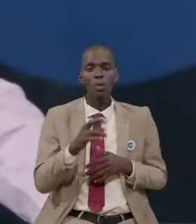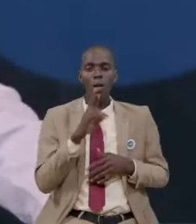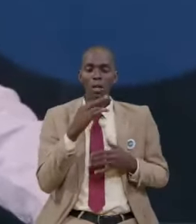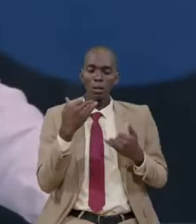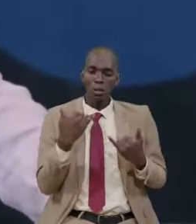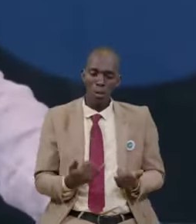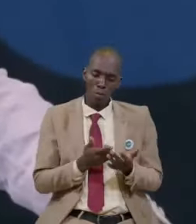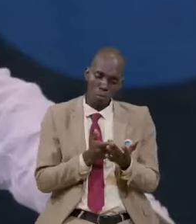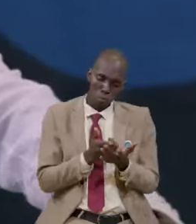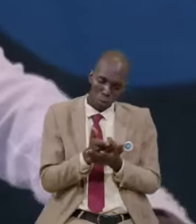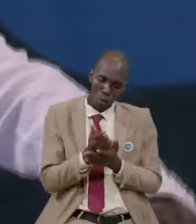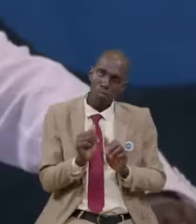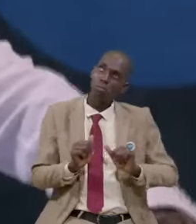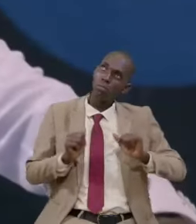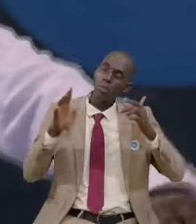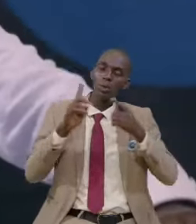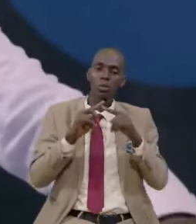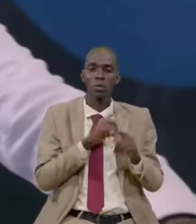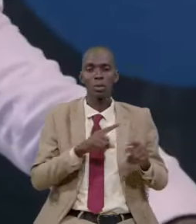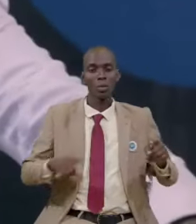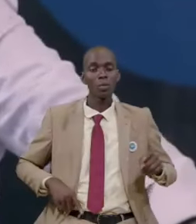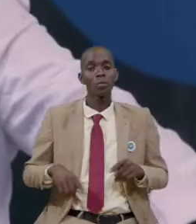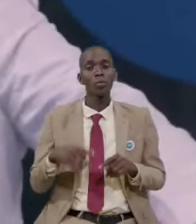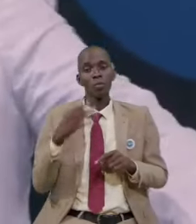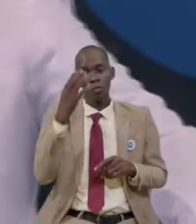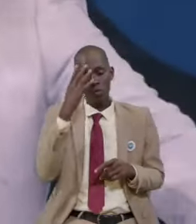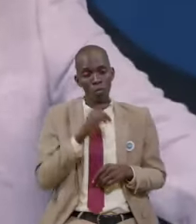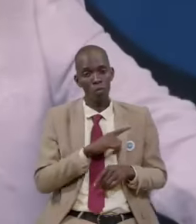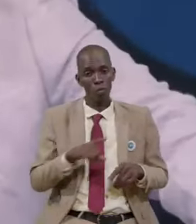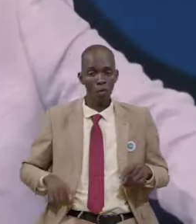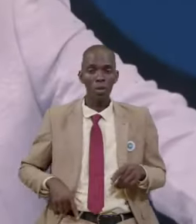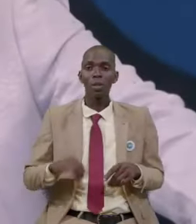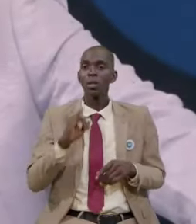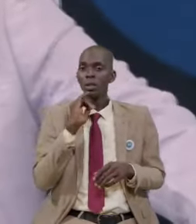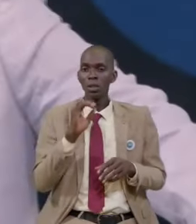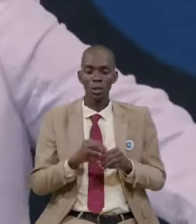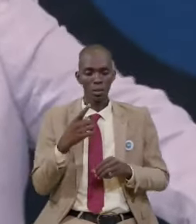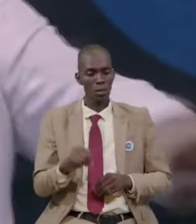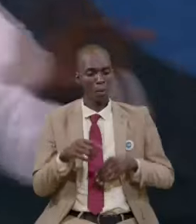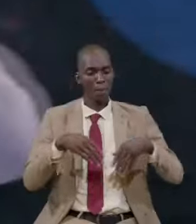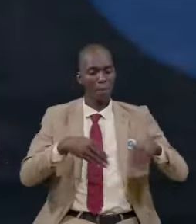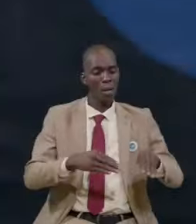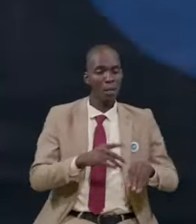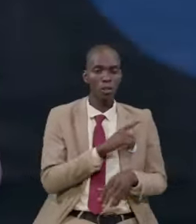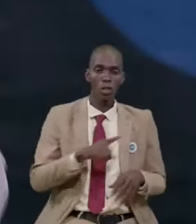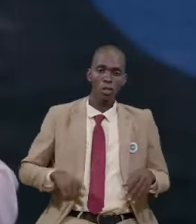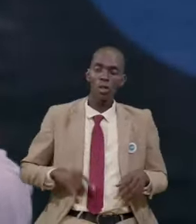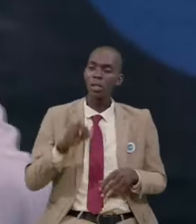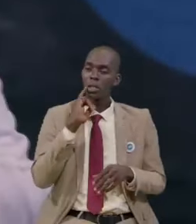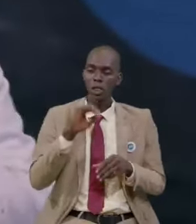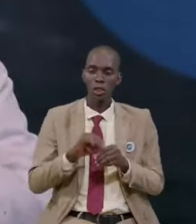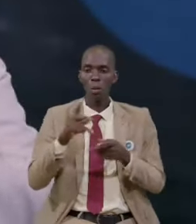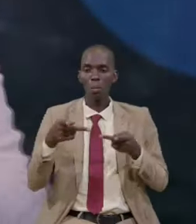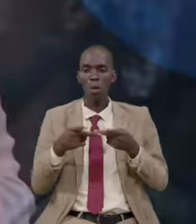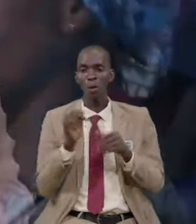the Lord is everywhere. The Lord is in the market. The Lord is in the office. The Lord is in that secret